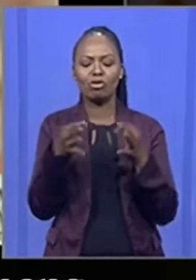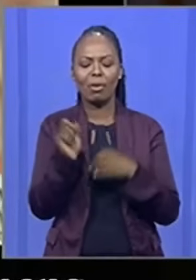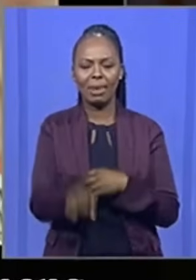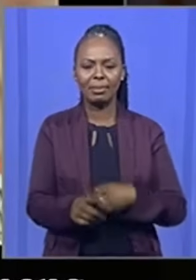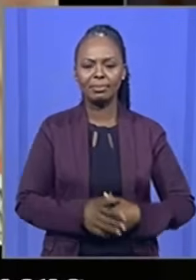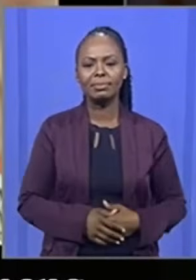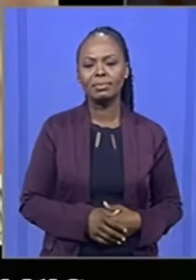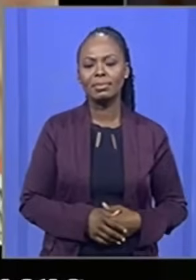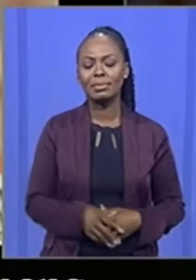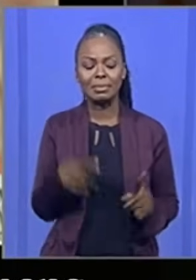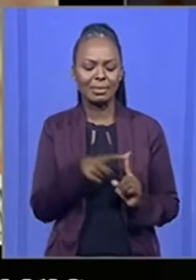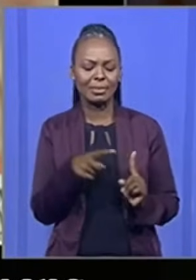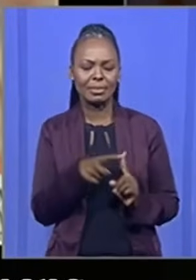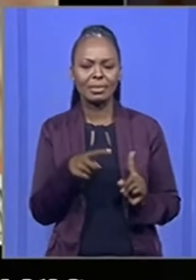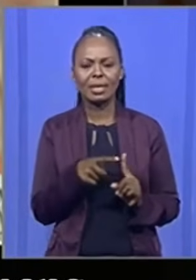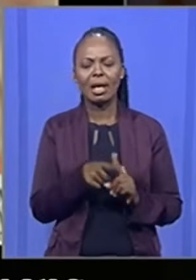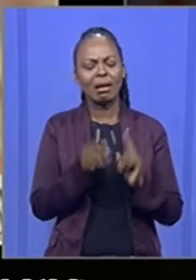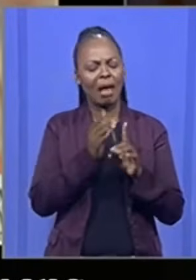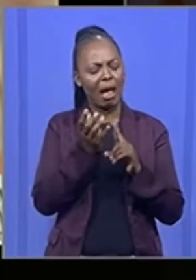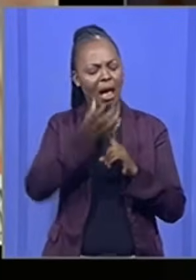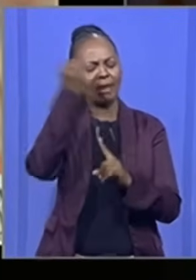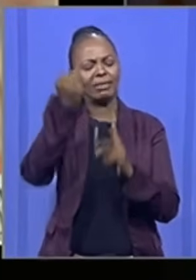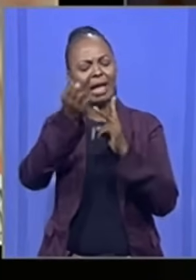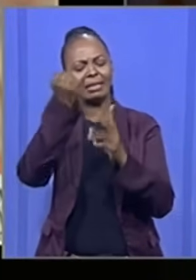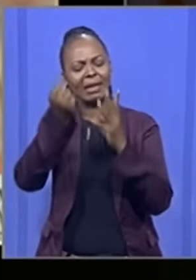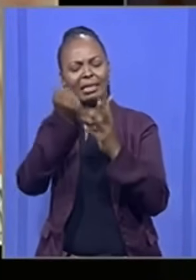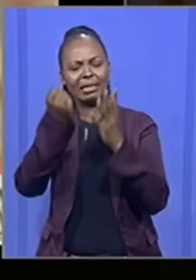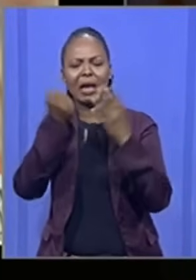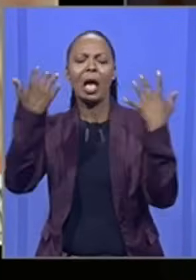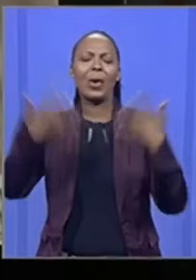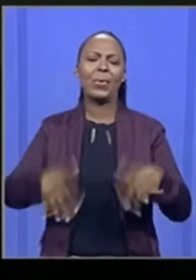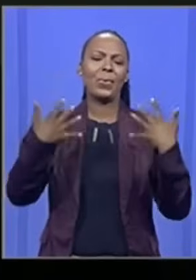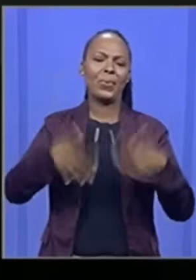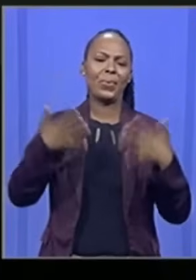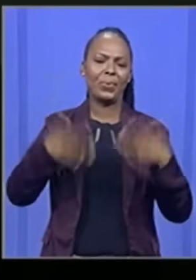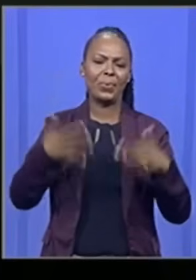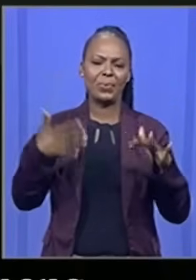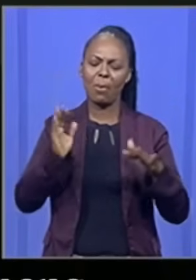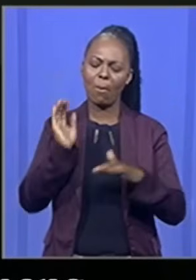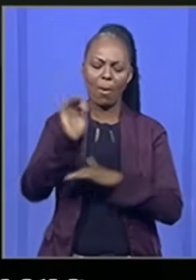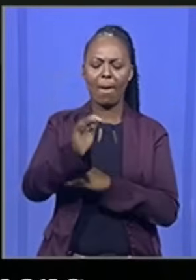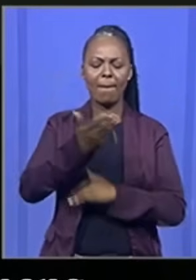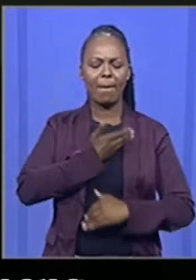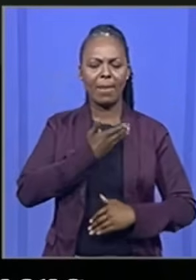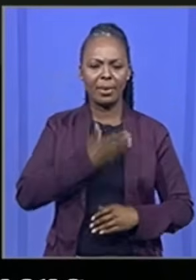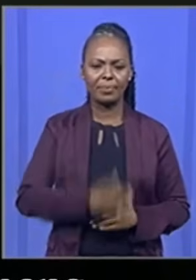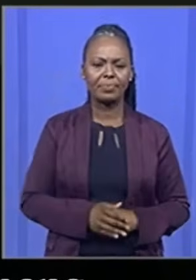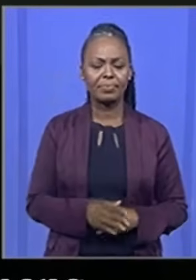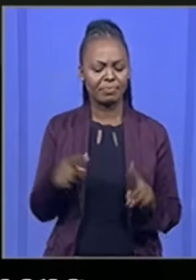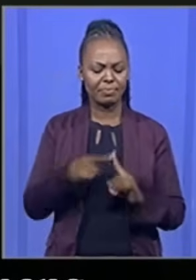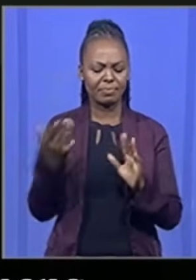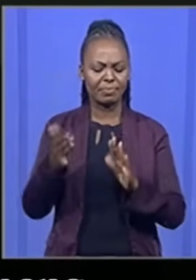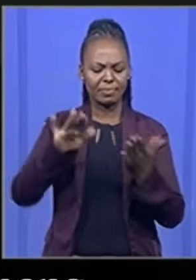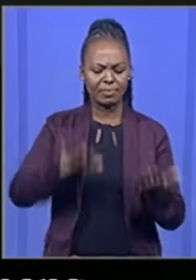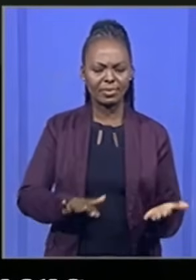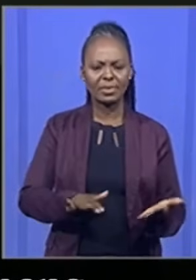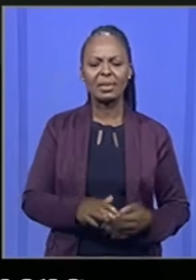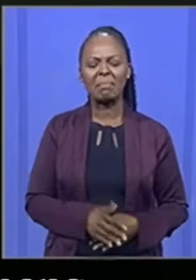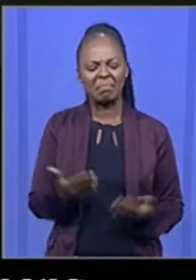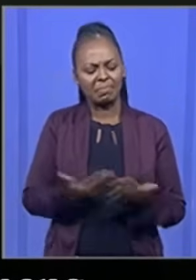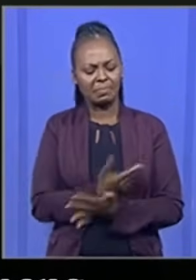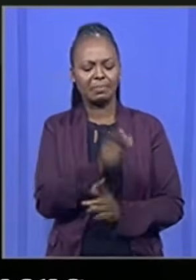arts. I think his achievements were beyond measure. Ngema's passing leaves an indelible void in